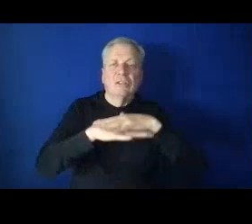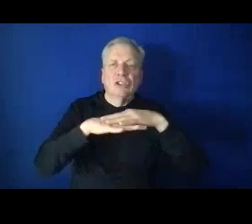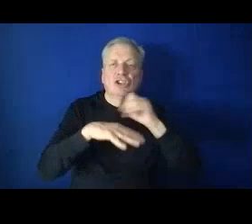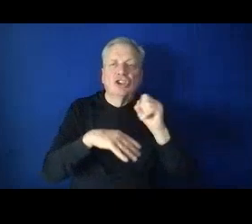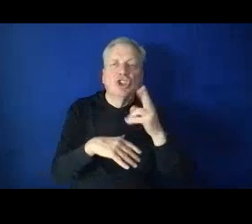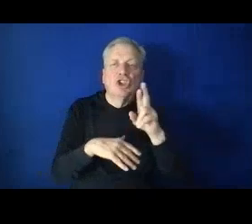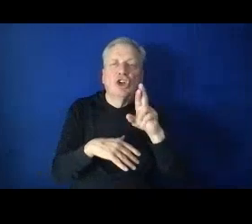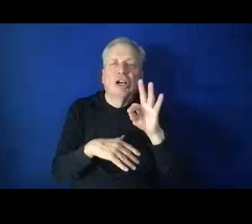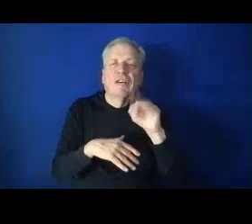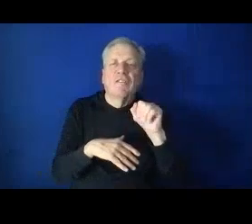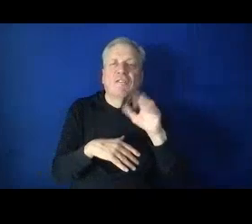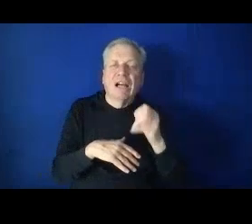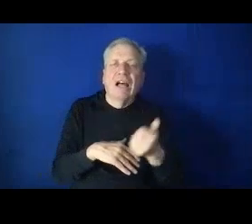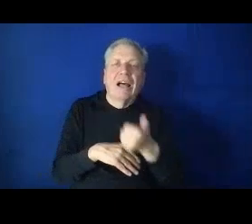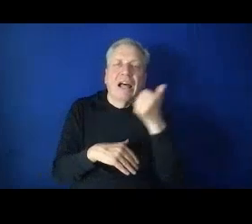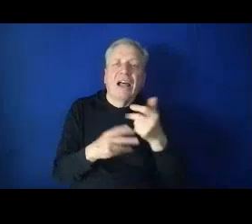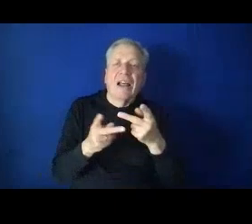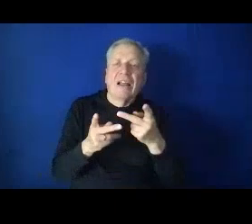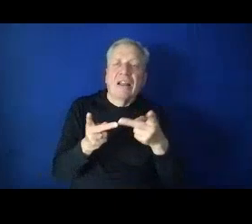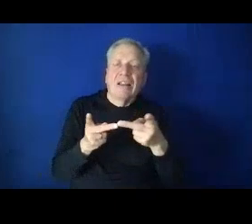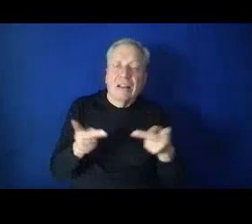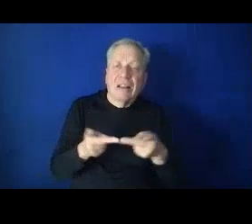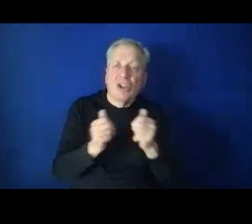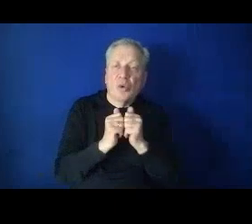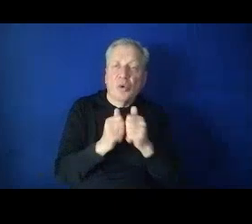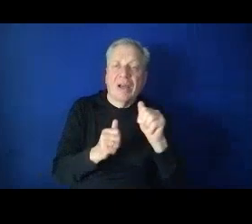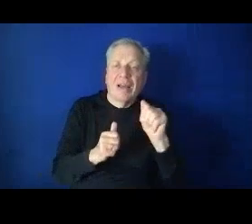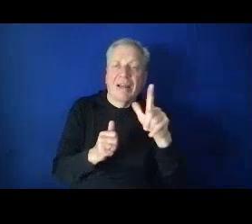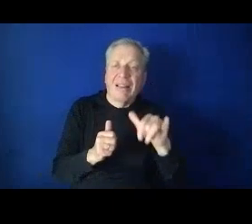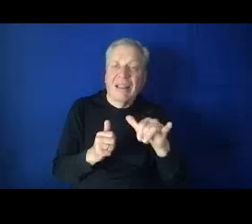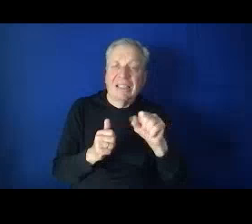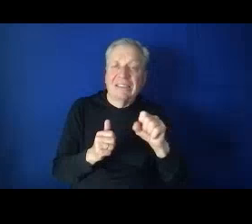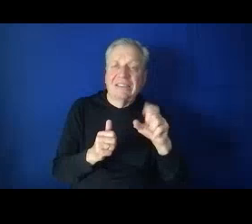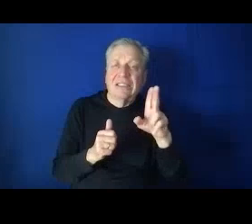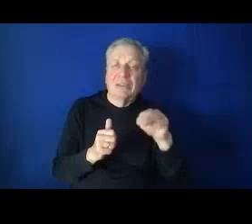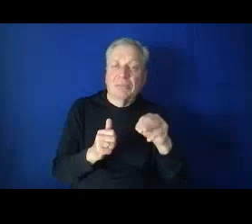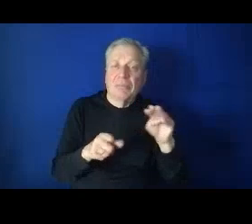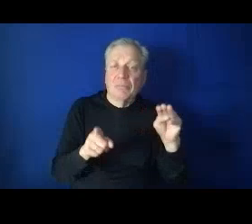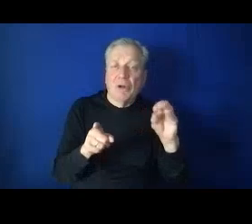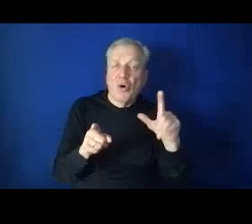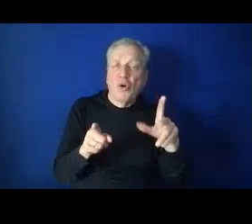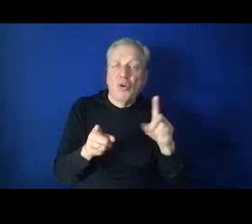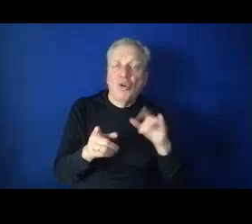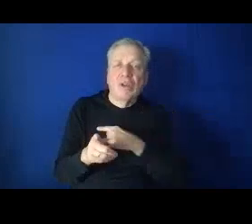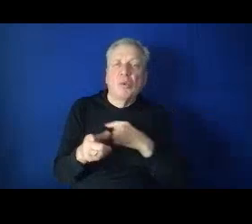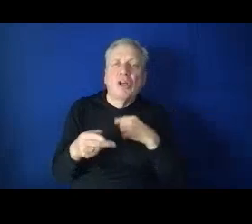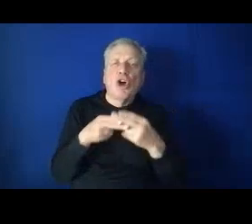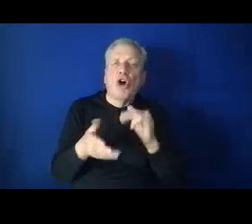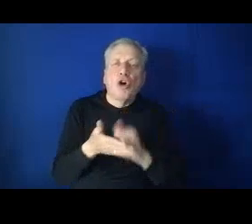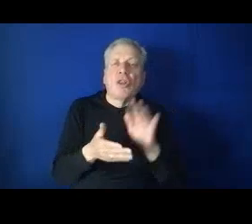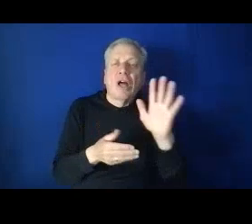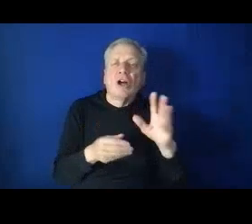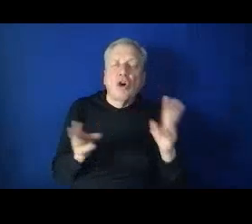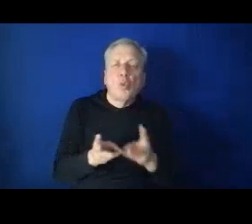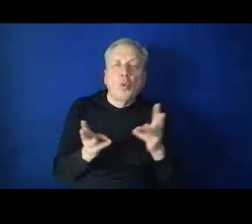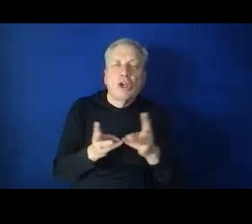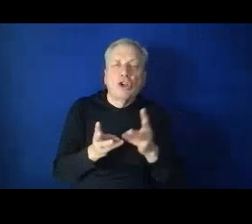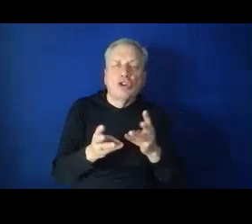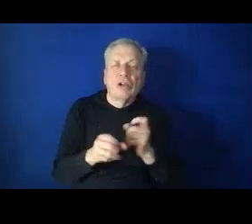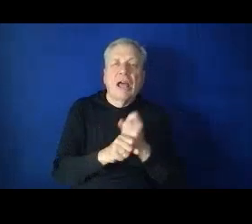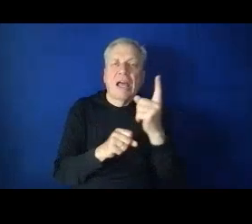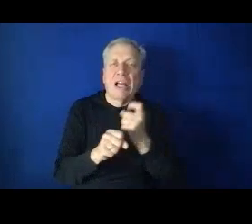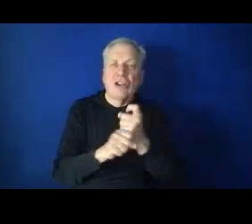The other thing about alyssum, though, is there's a suite of weeds that are called winter annuals, and